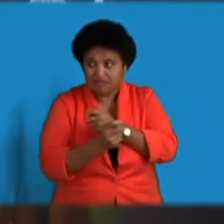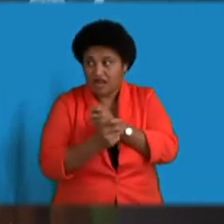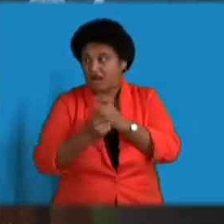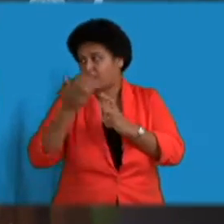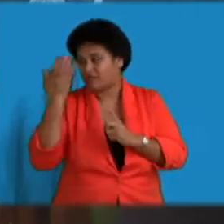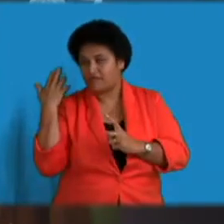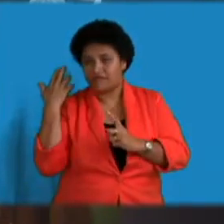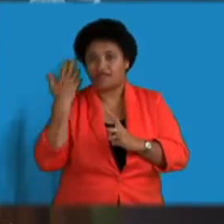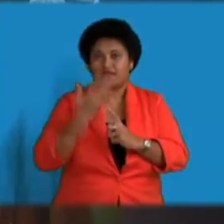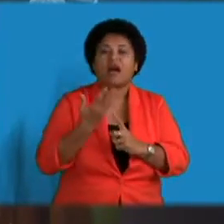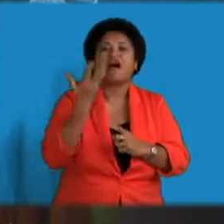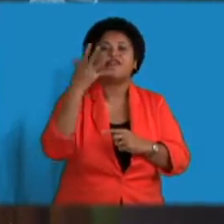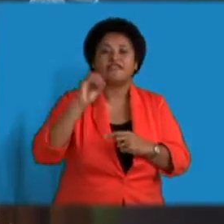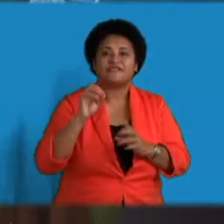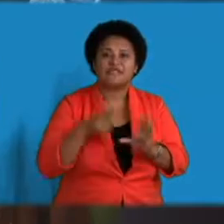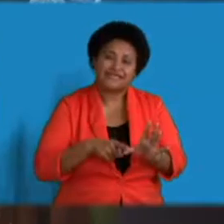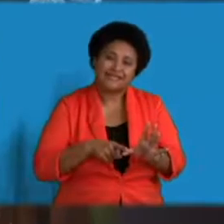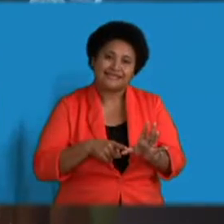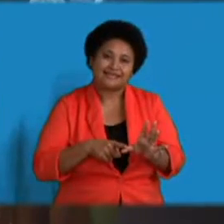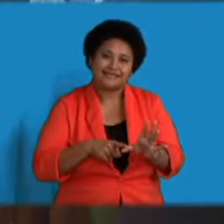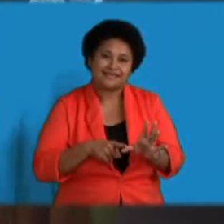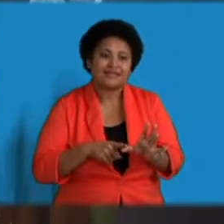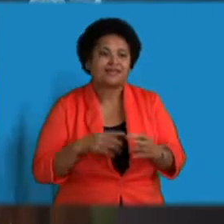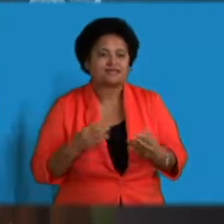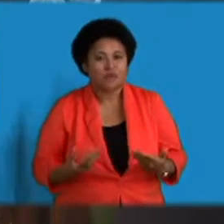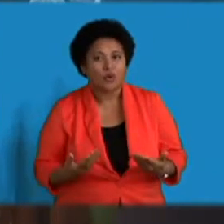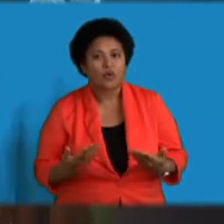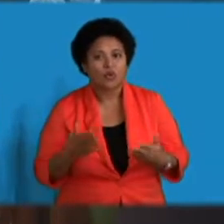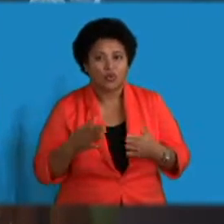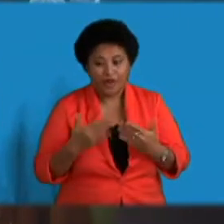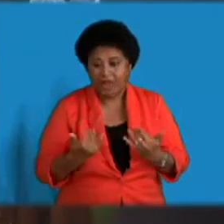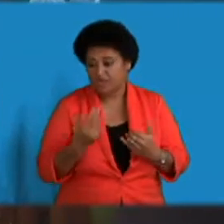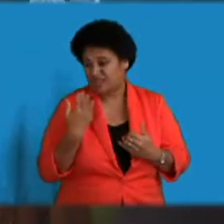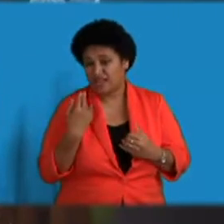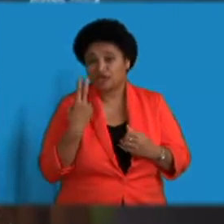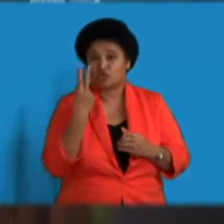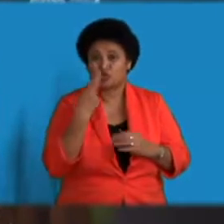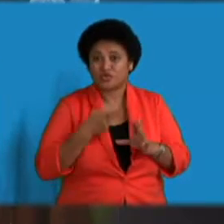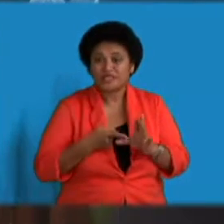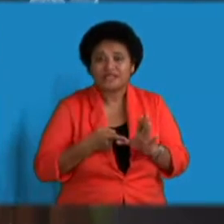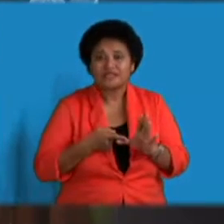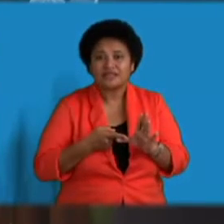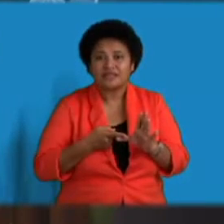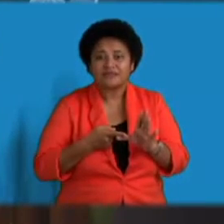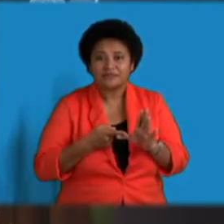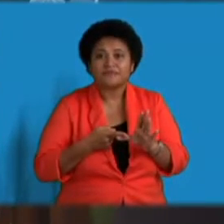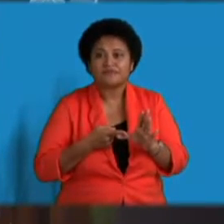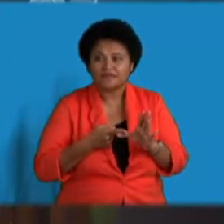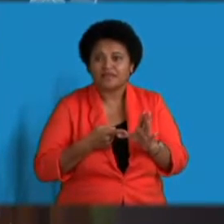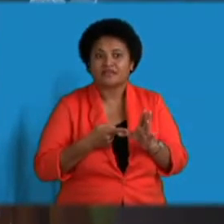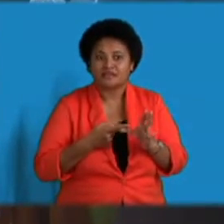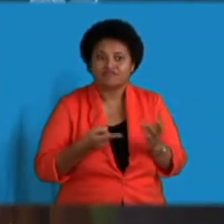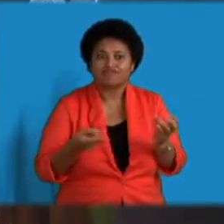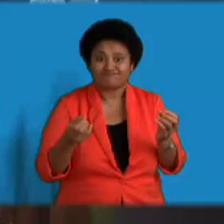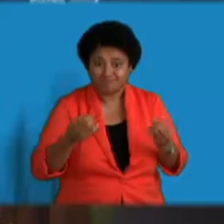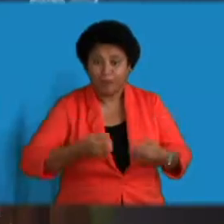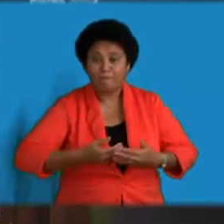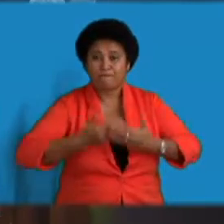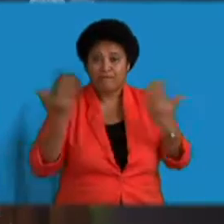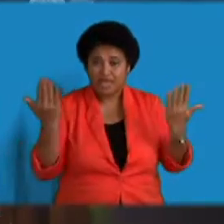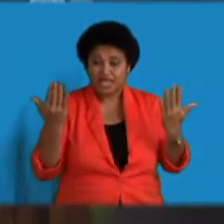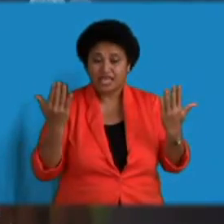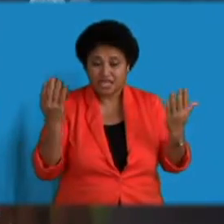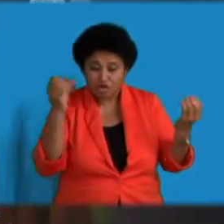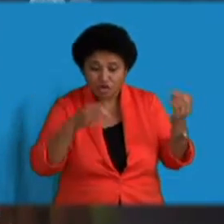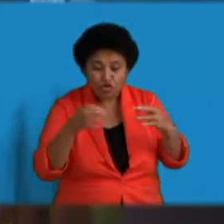Education, Heritage and Arts, through its library services, has over the past 2 years contributed immensely to the provision of access to information